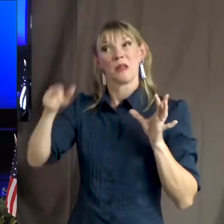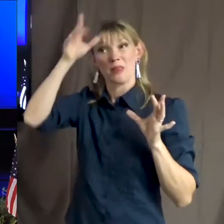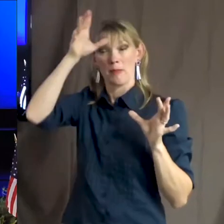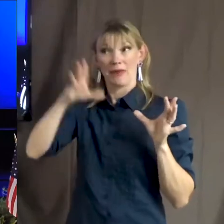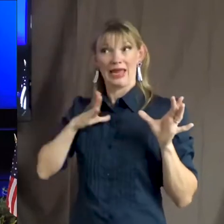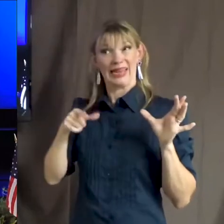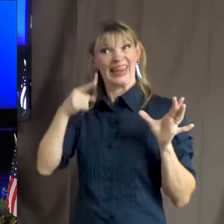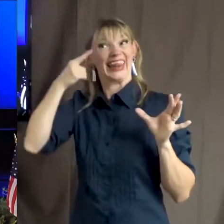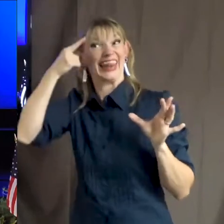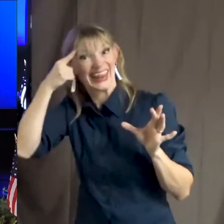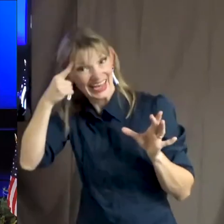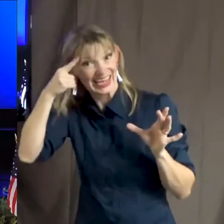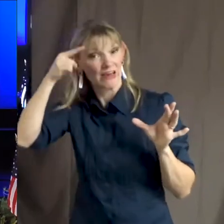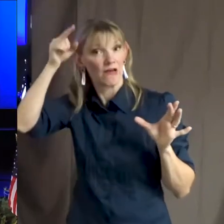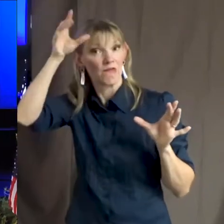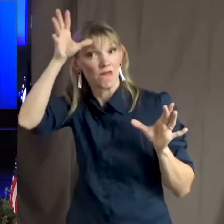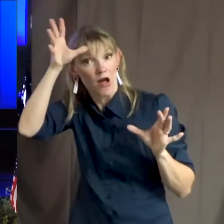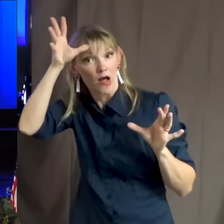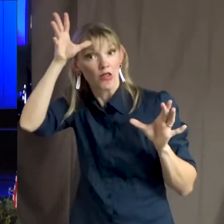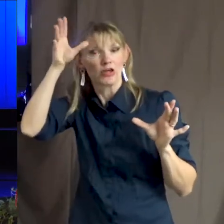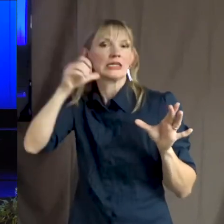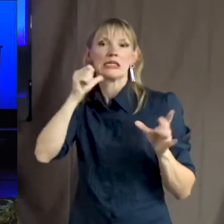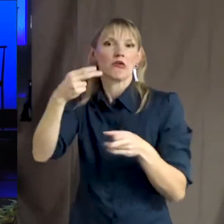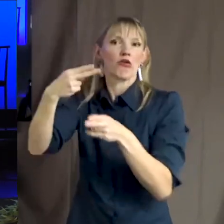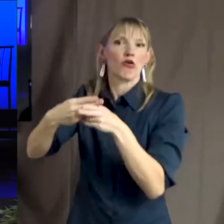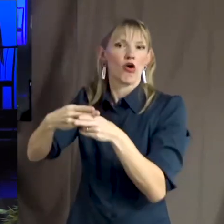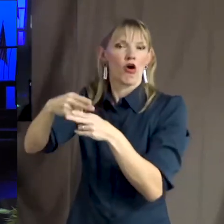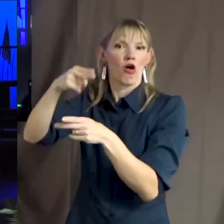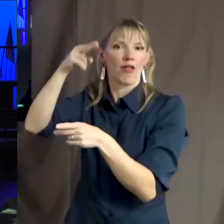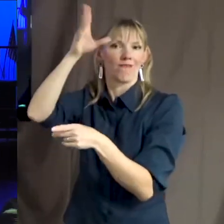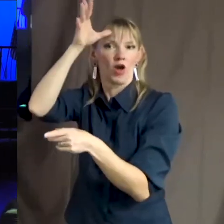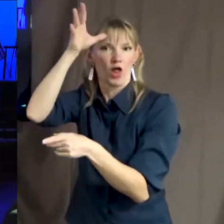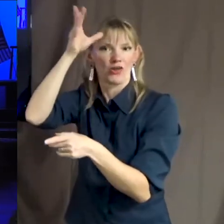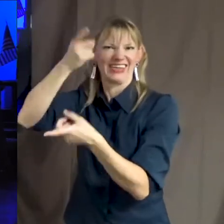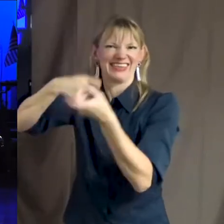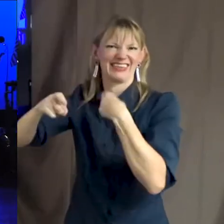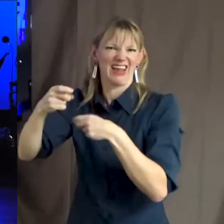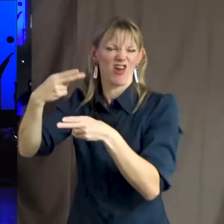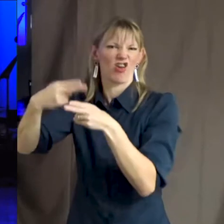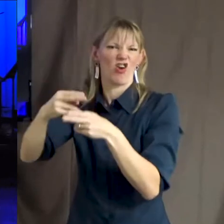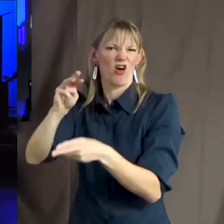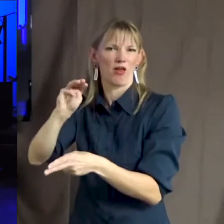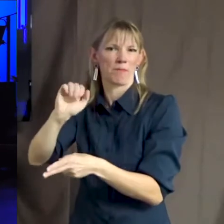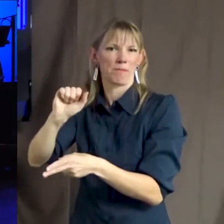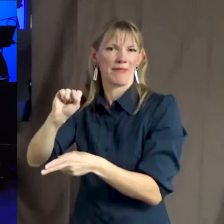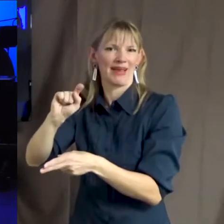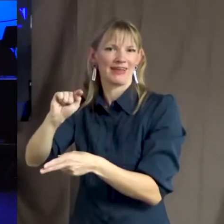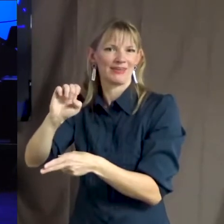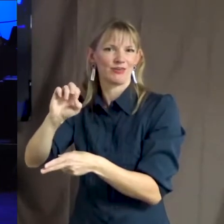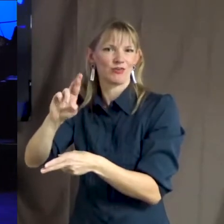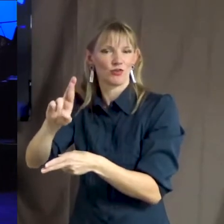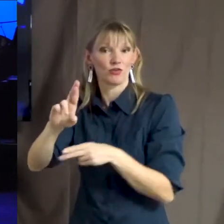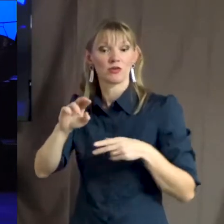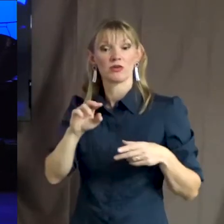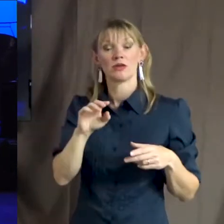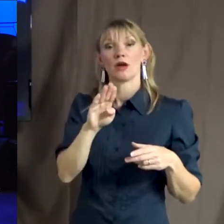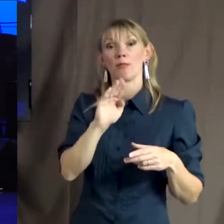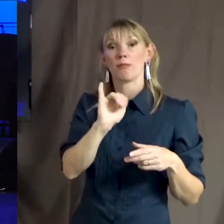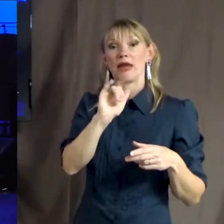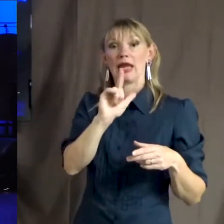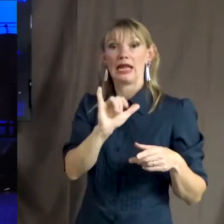father, he didn't call father, but master. And Mr. Bailey must have had some compassion for his